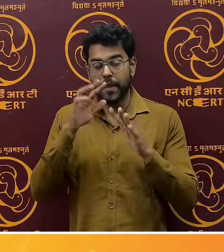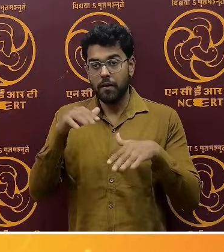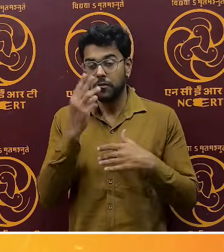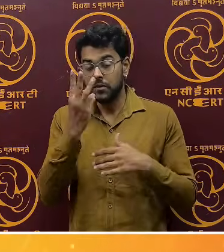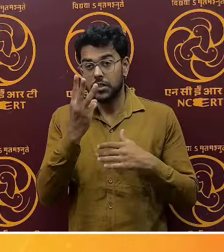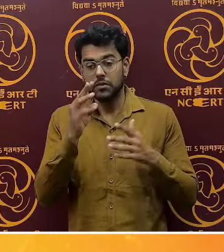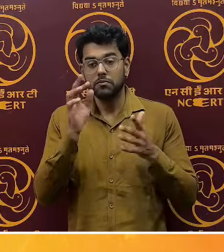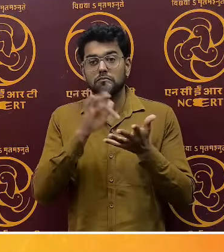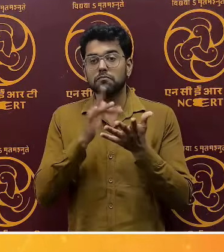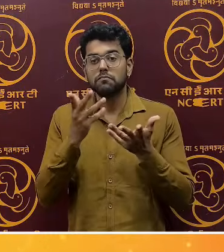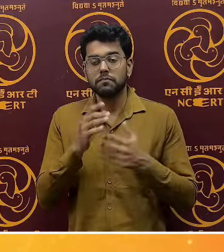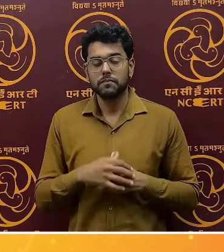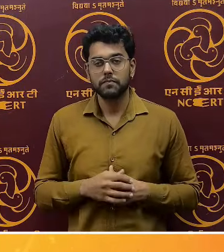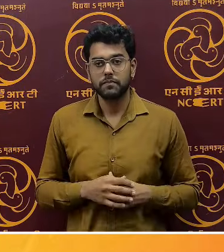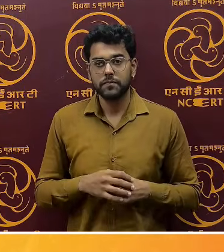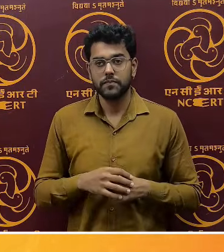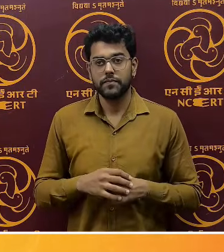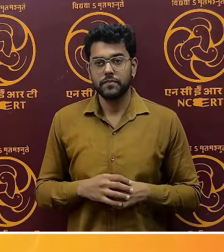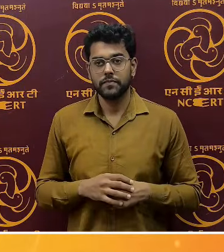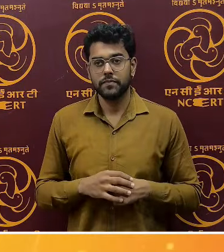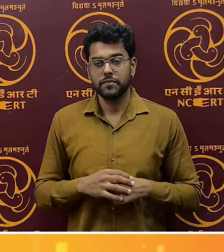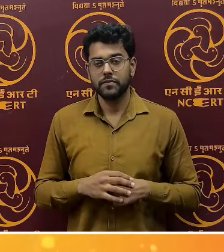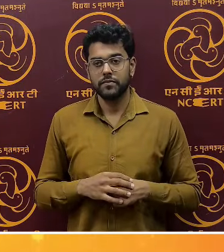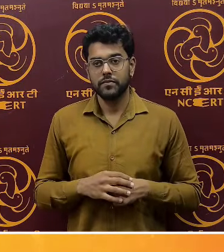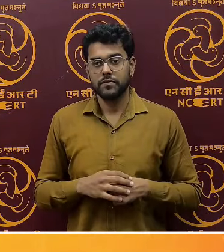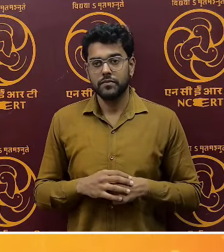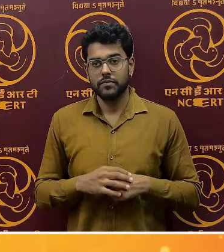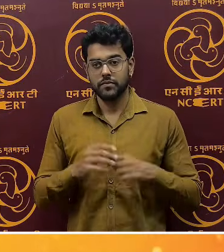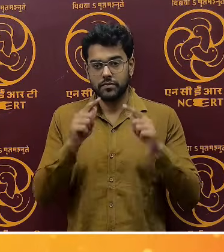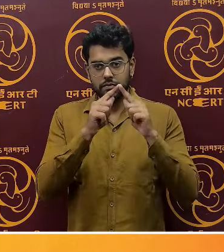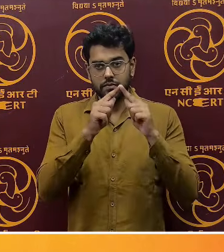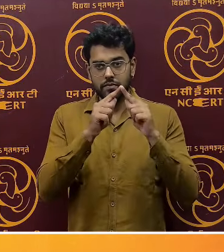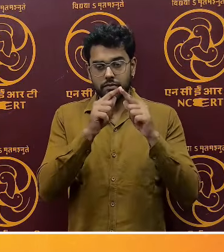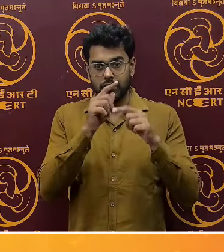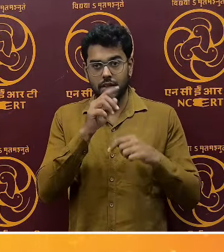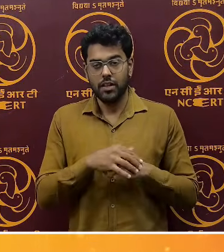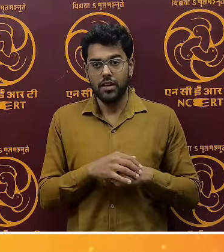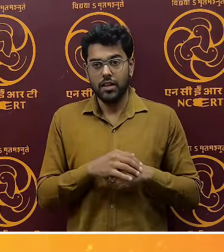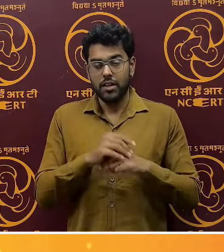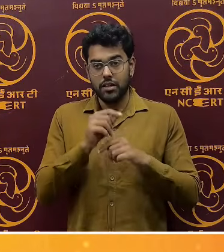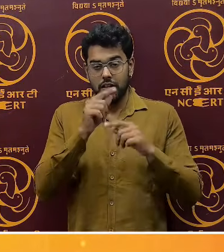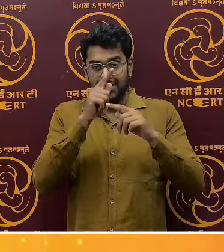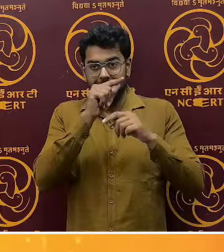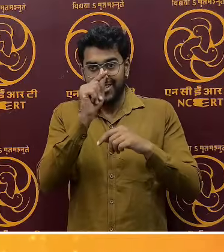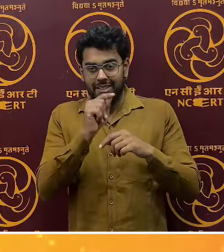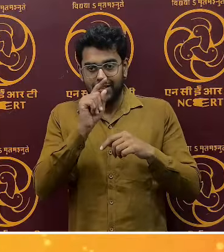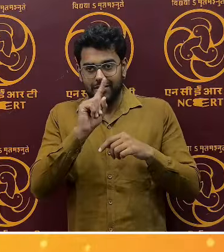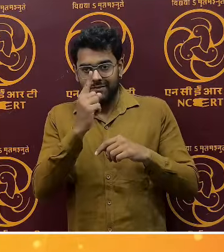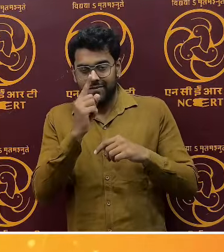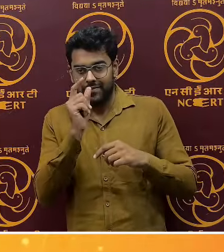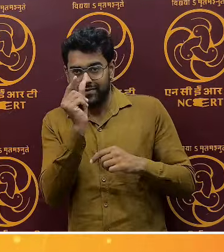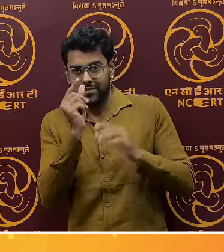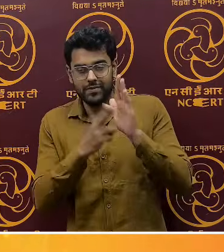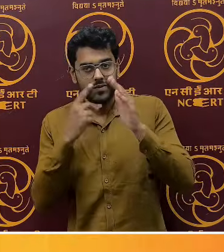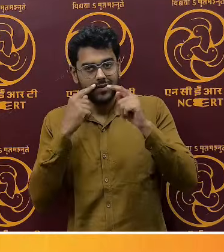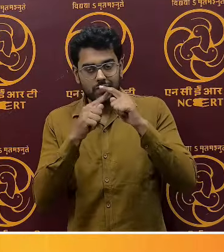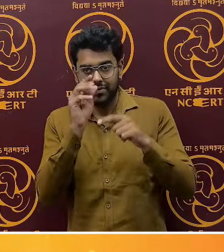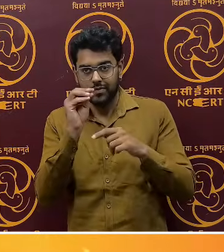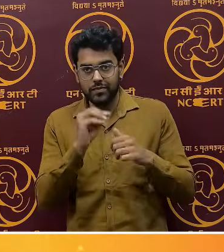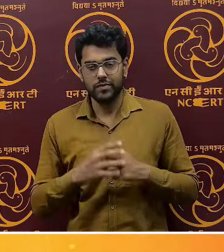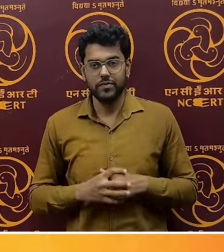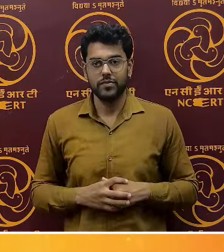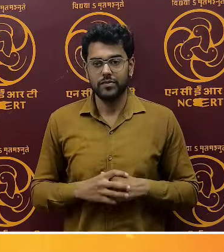3. So we will take a square of 1 square unit. For that we will draw